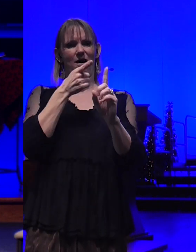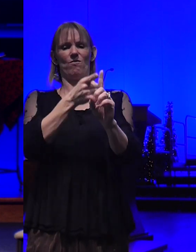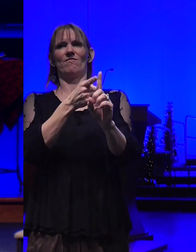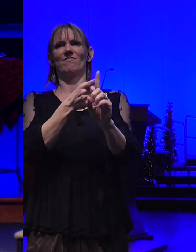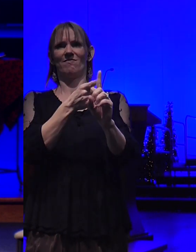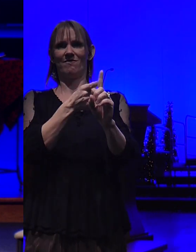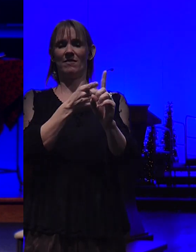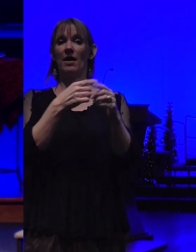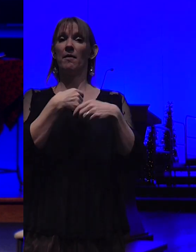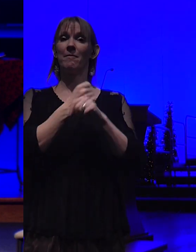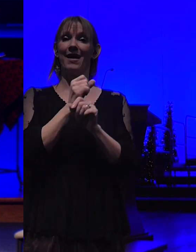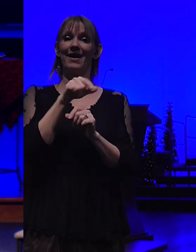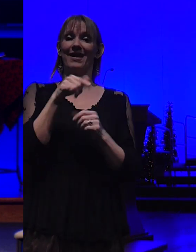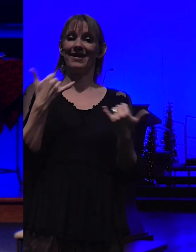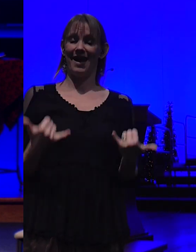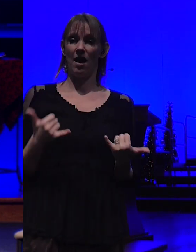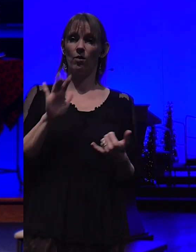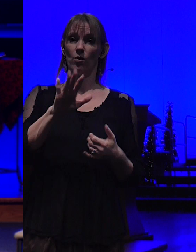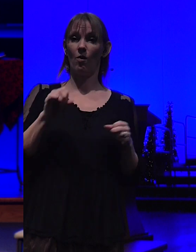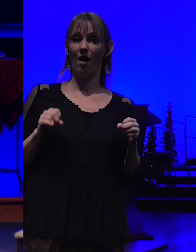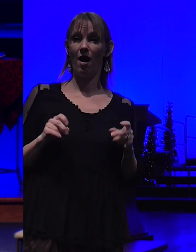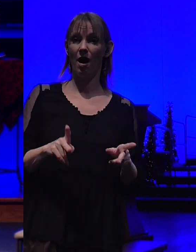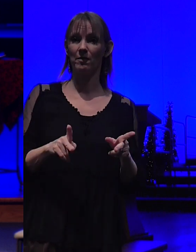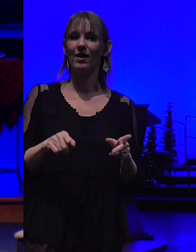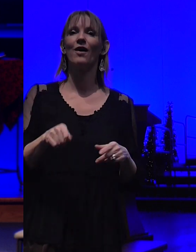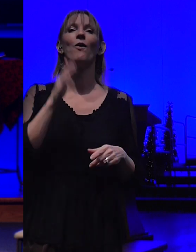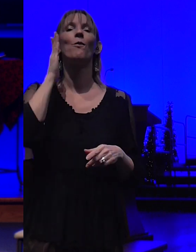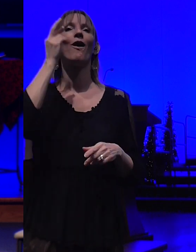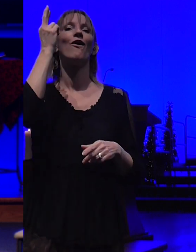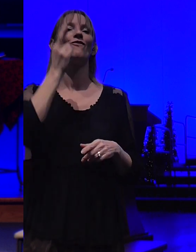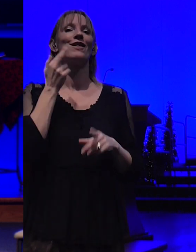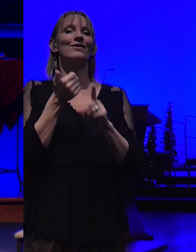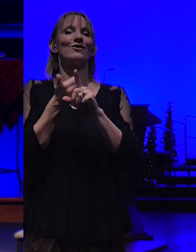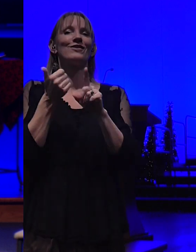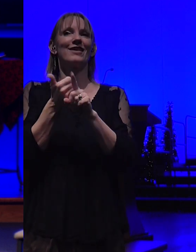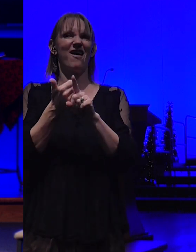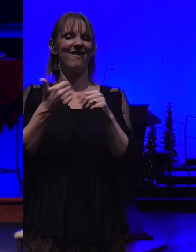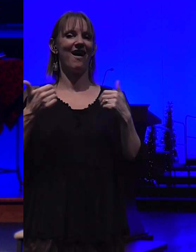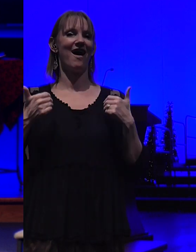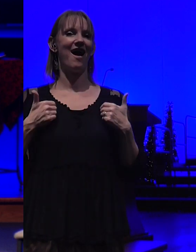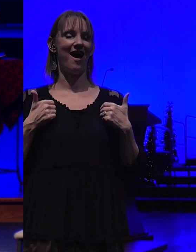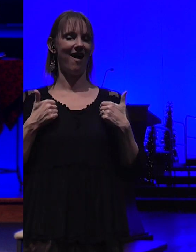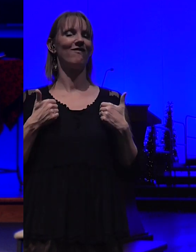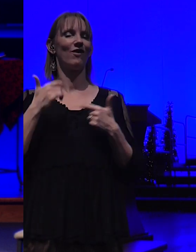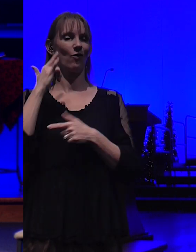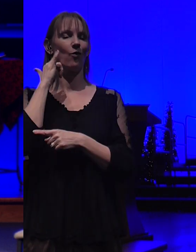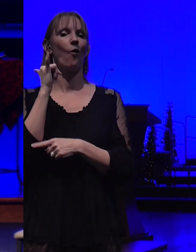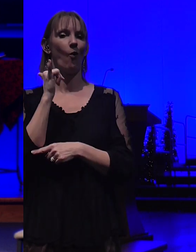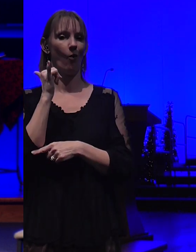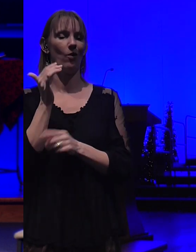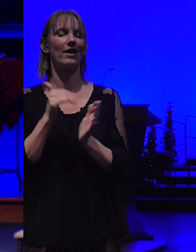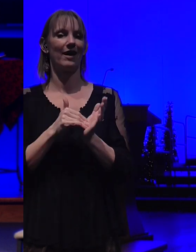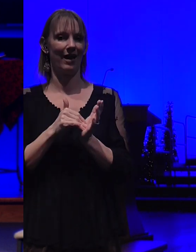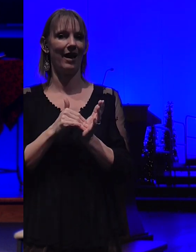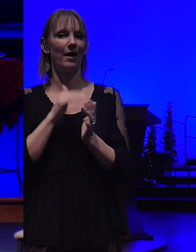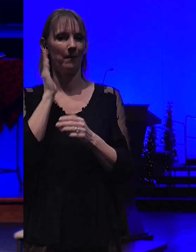it your opportunity, and you'll find yourself in possession of the gold again.